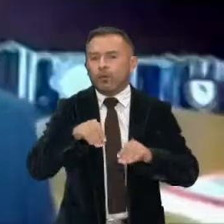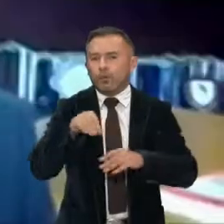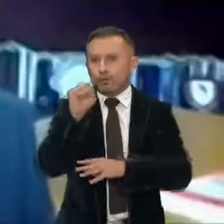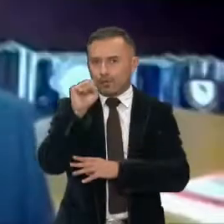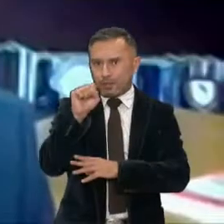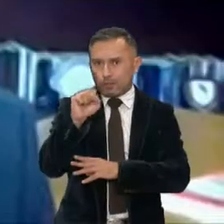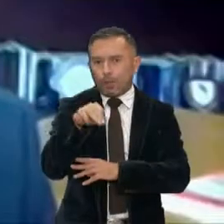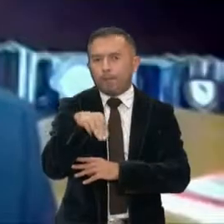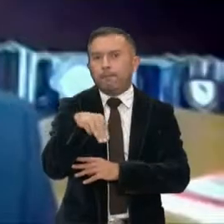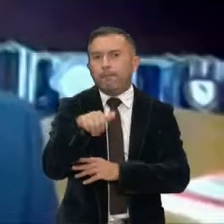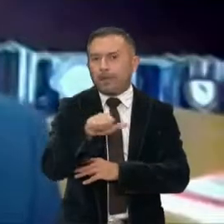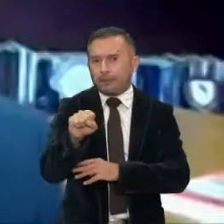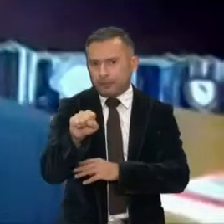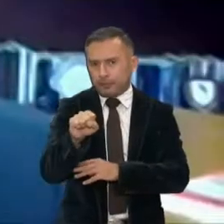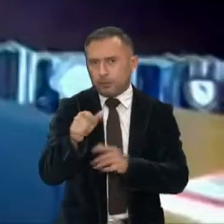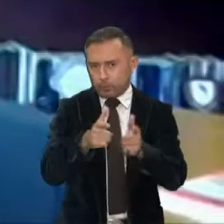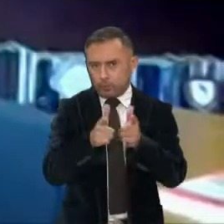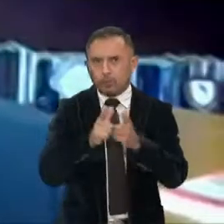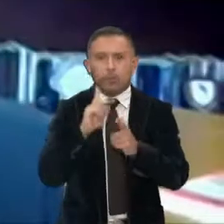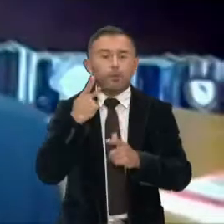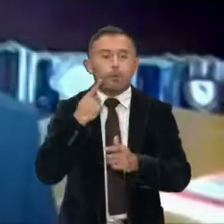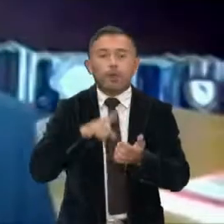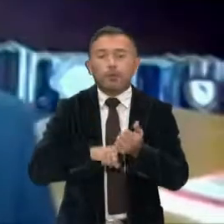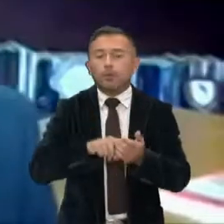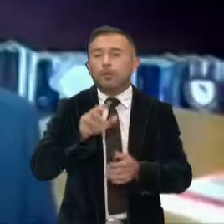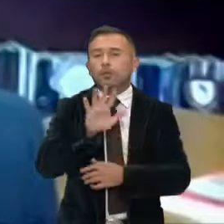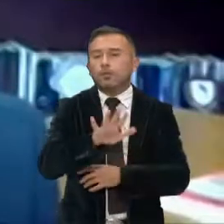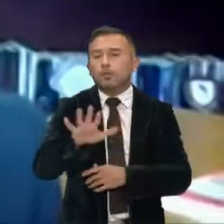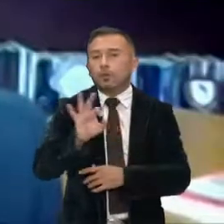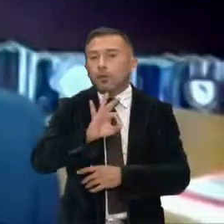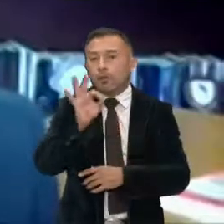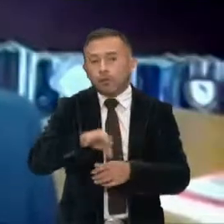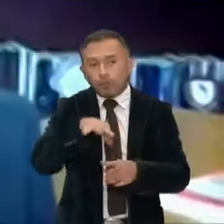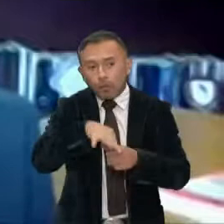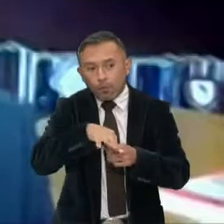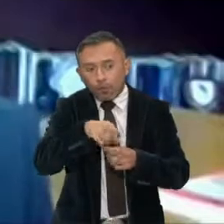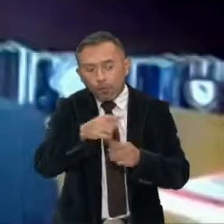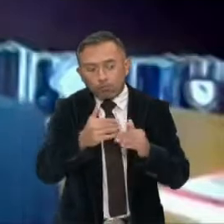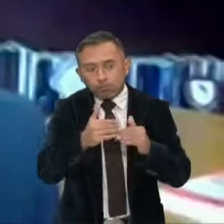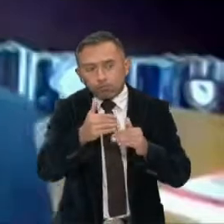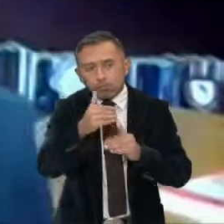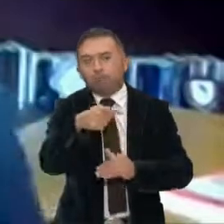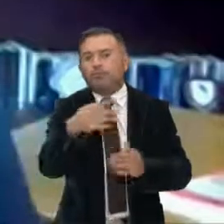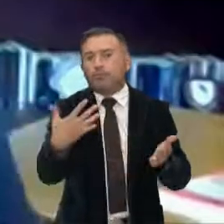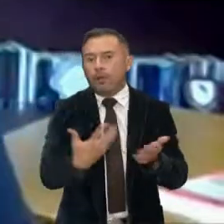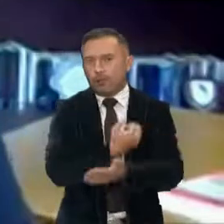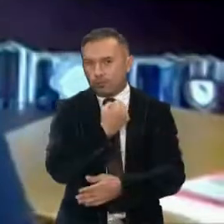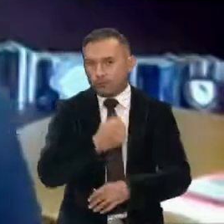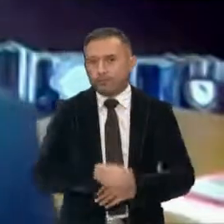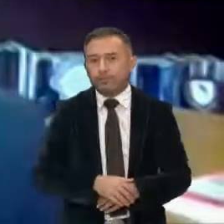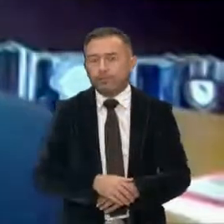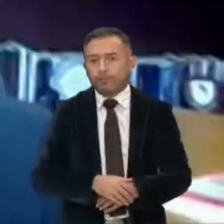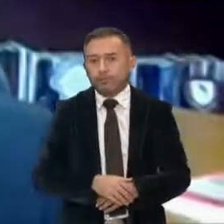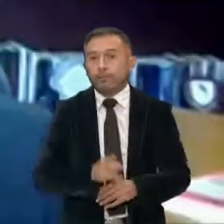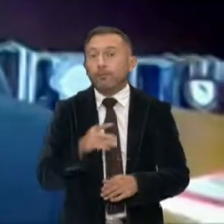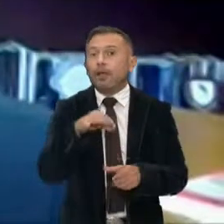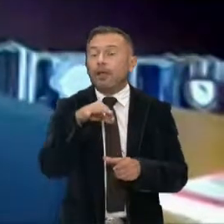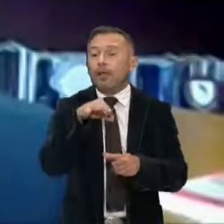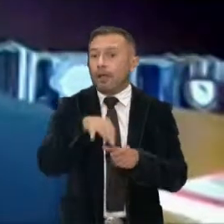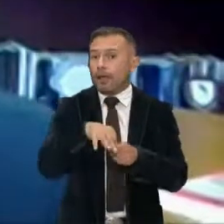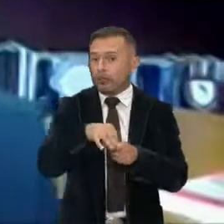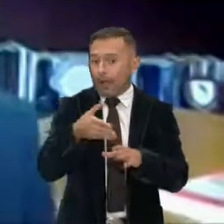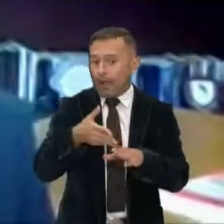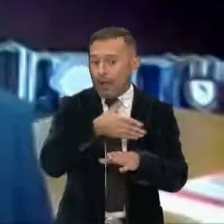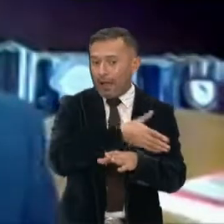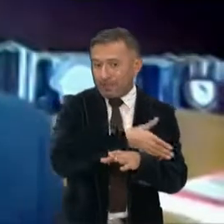from the MAS, the socialist movement, obtaining more than 55% of the